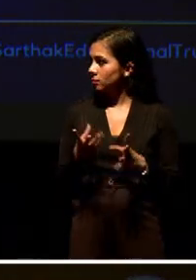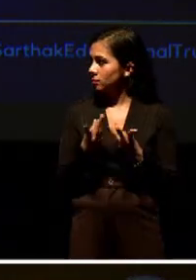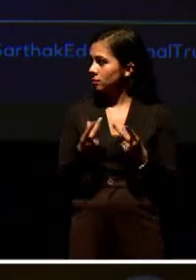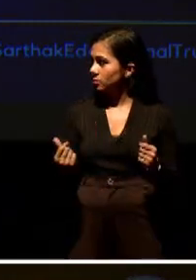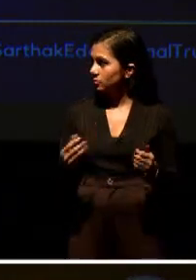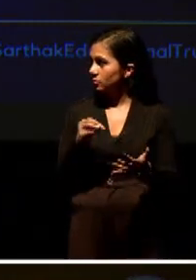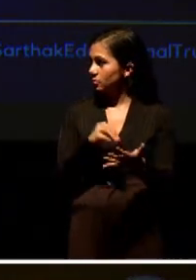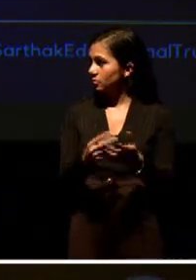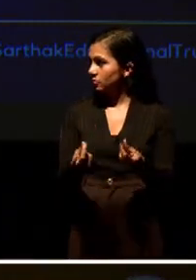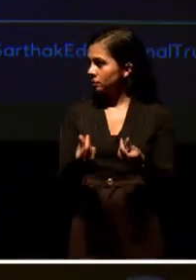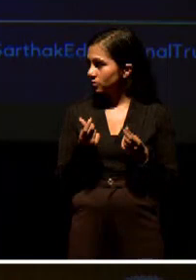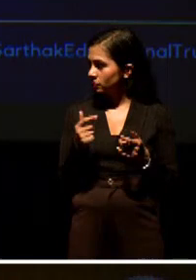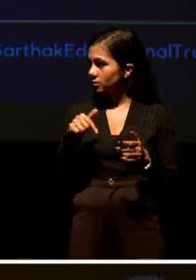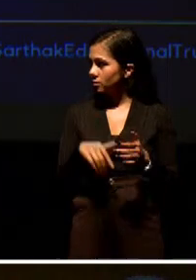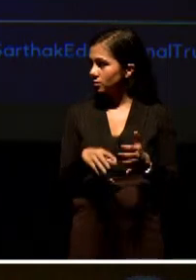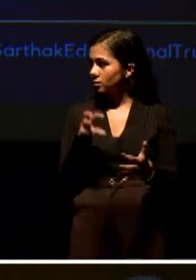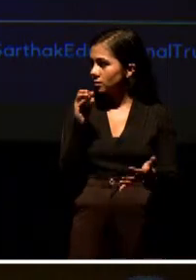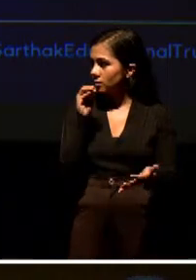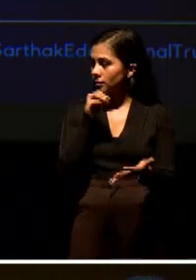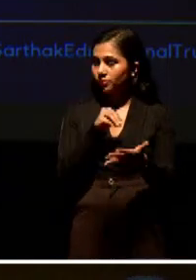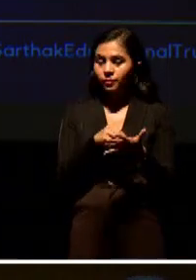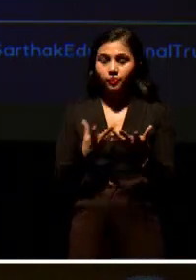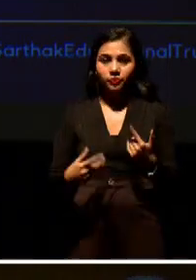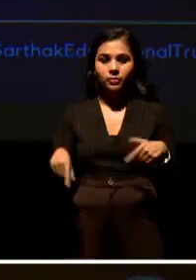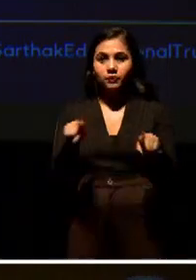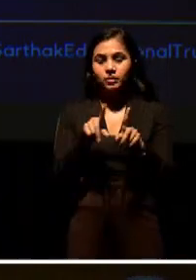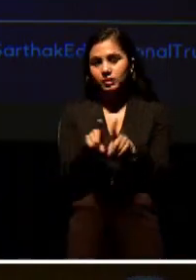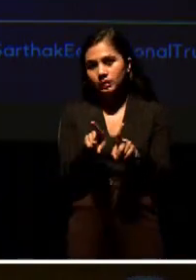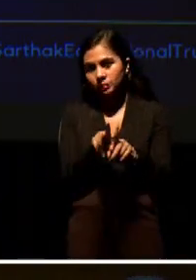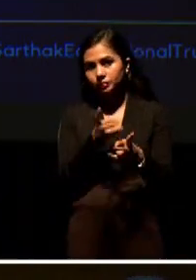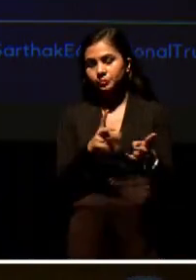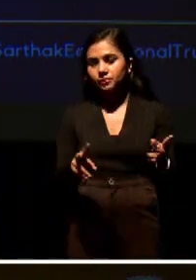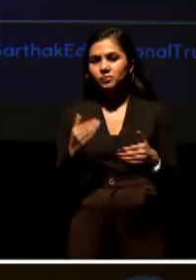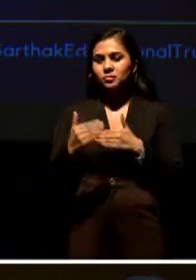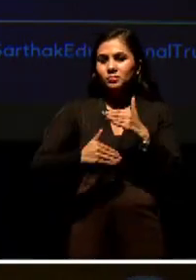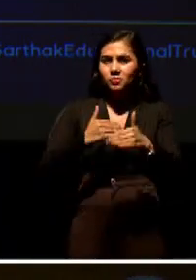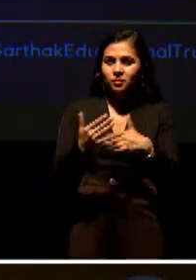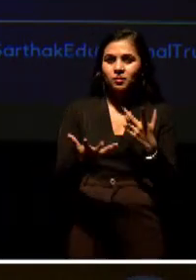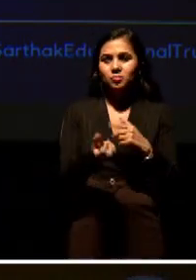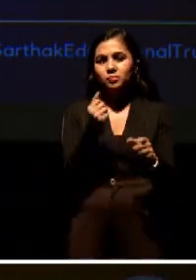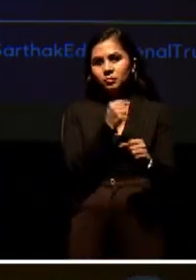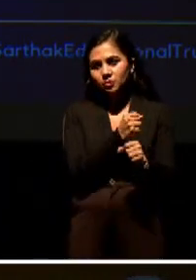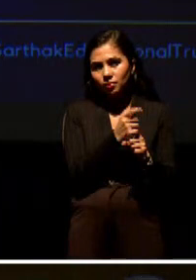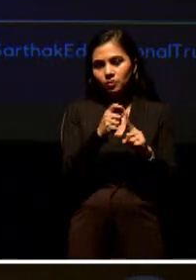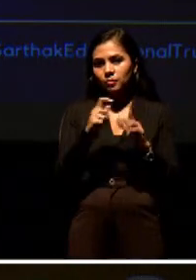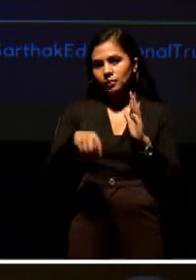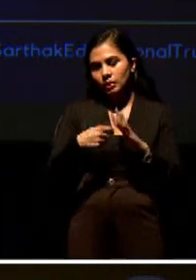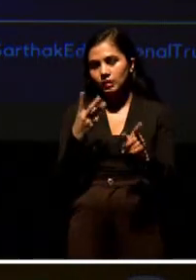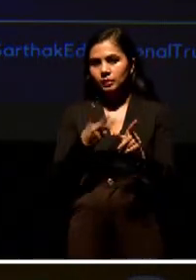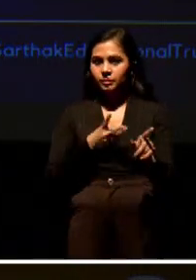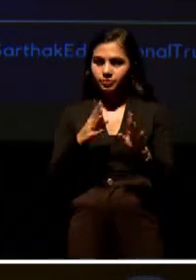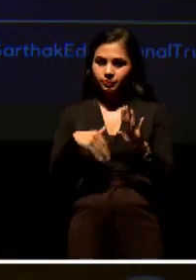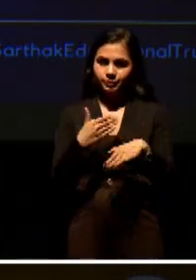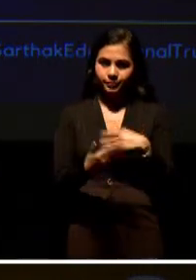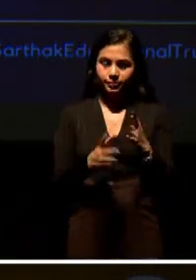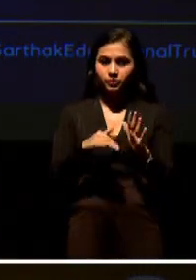have to be faster. And this has to be built in somewhere. The regular approach of government project being duration of 3 years, I think we must